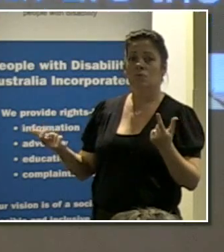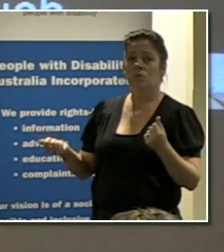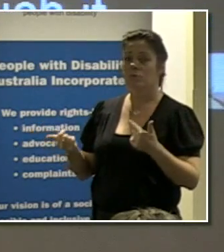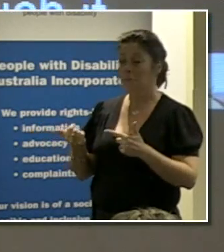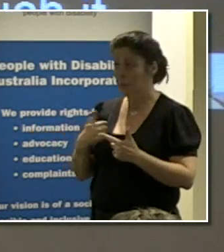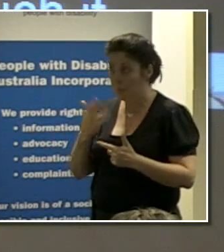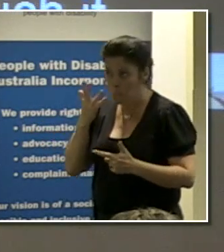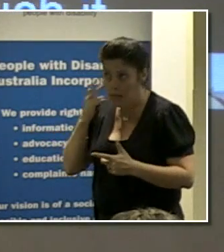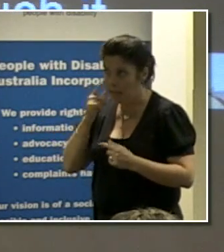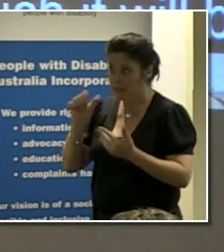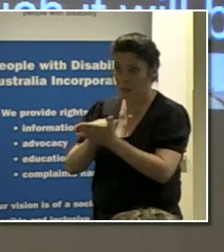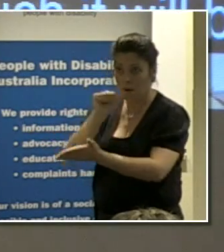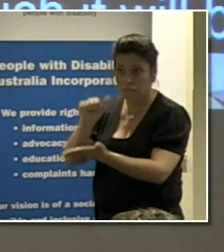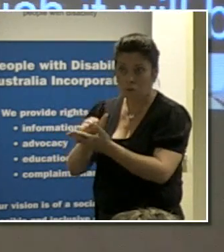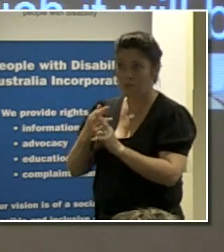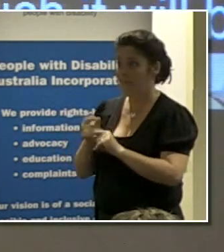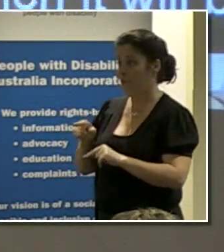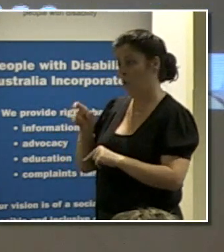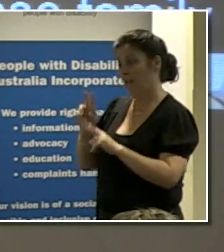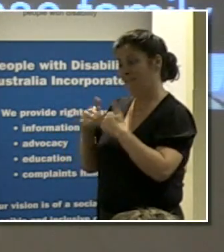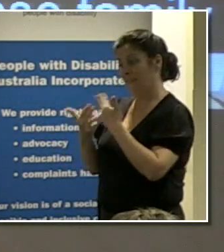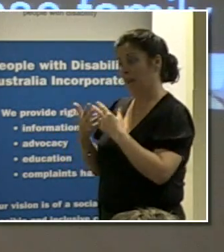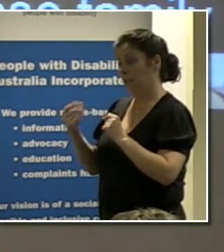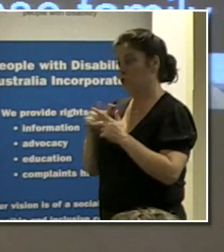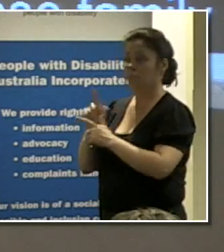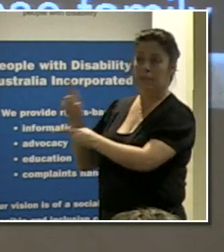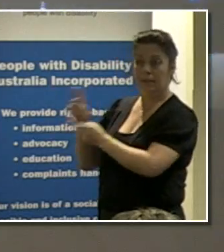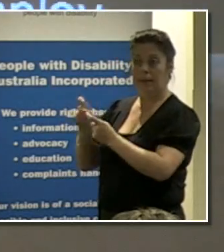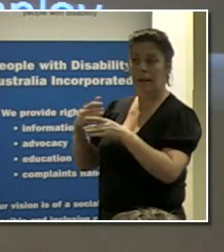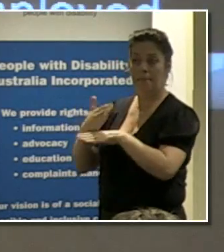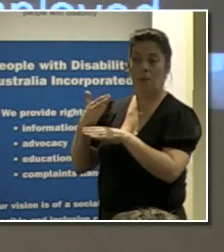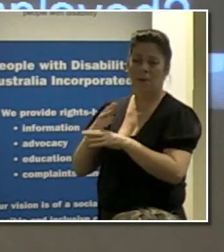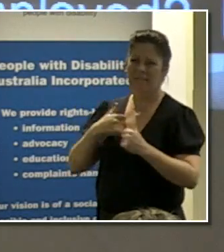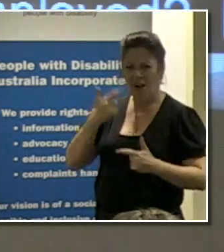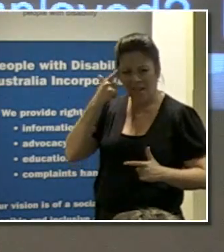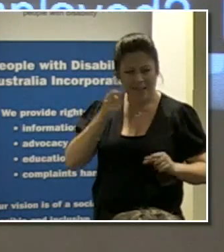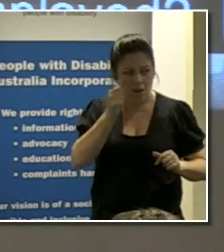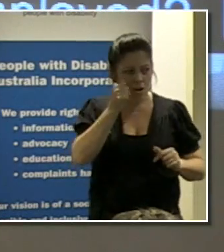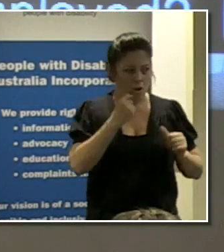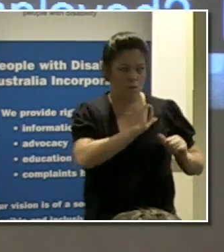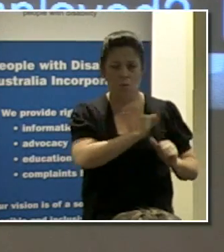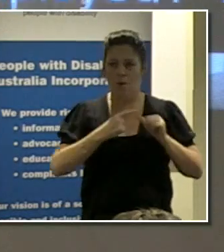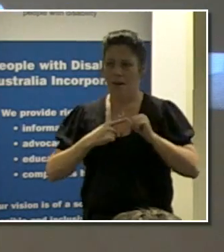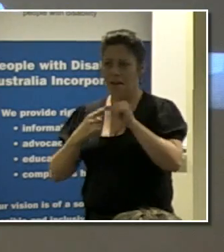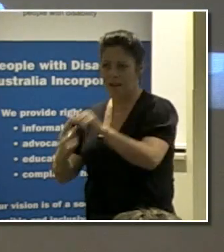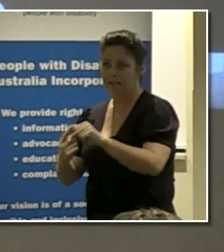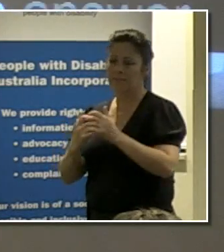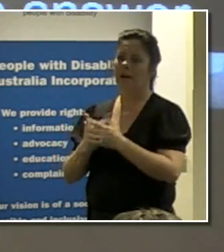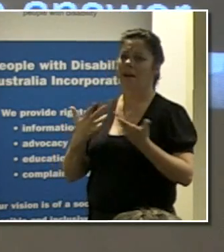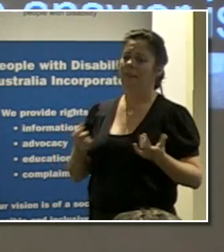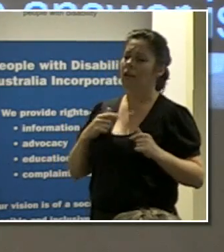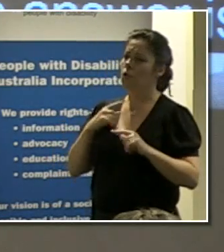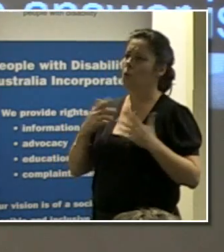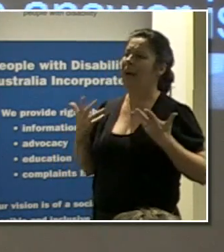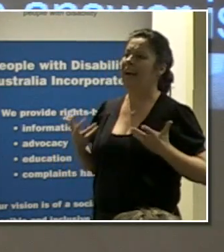will be appropriate for those family members to be employed. And I suspect I know what the answer that you're going to give me is that it's currently being researched